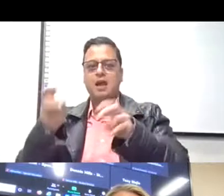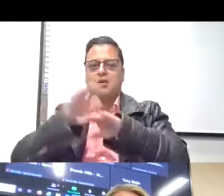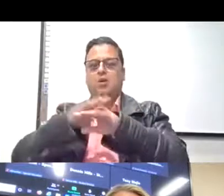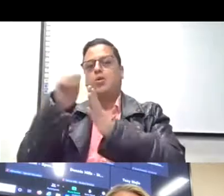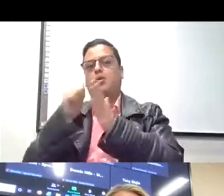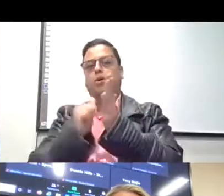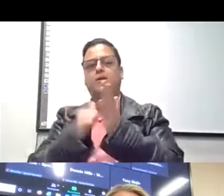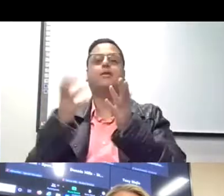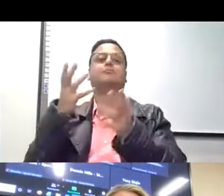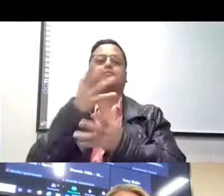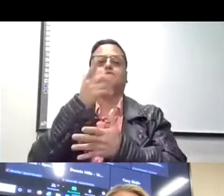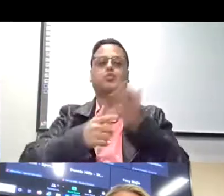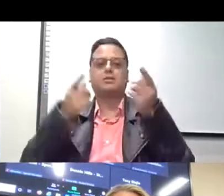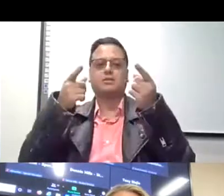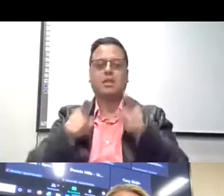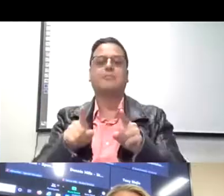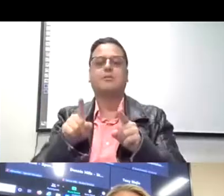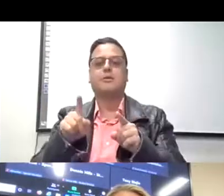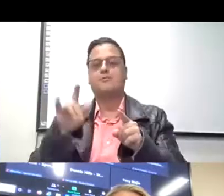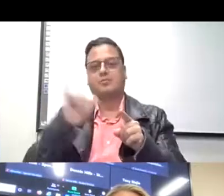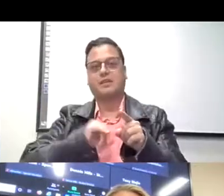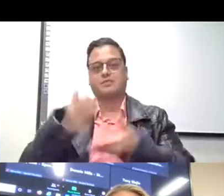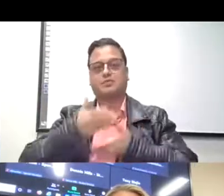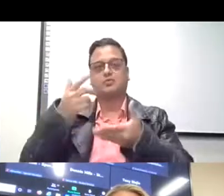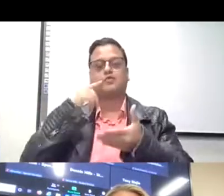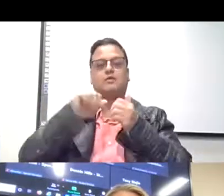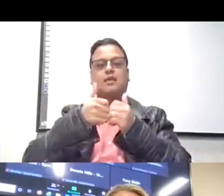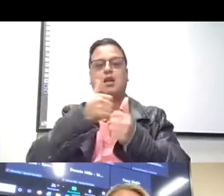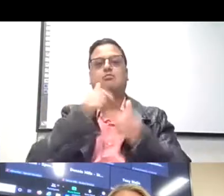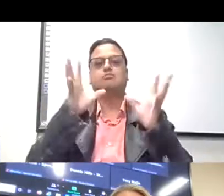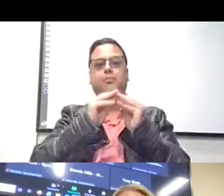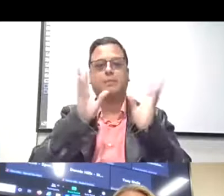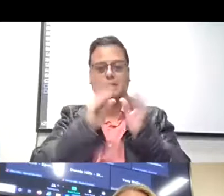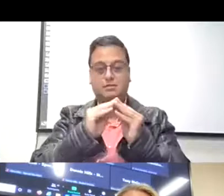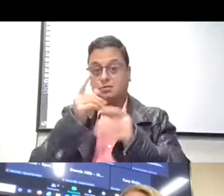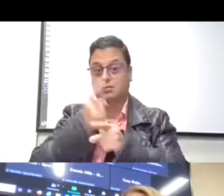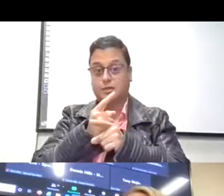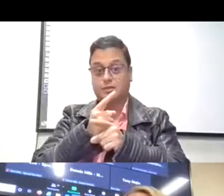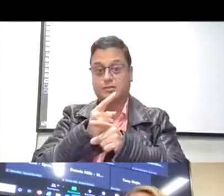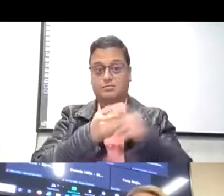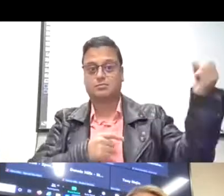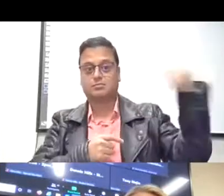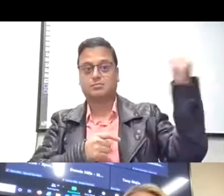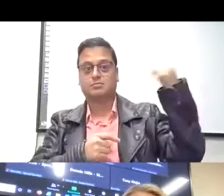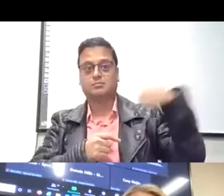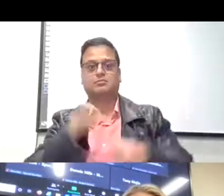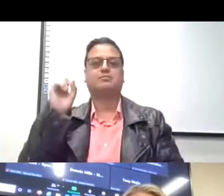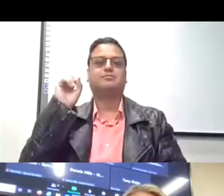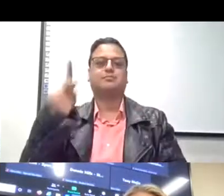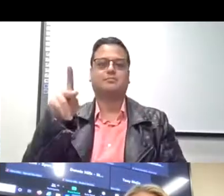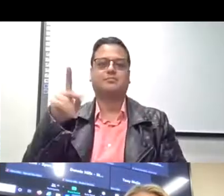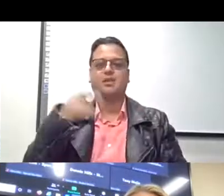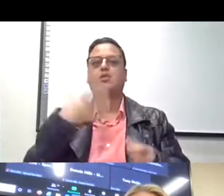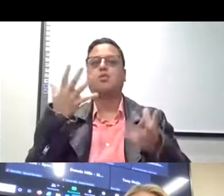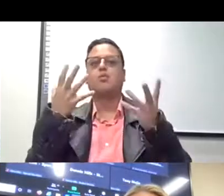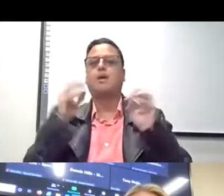isn't reflective of what has happened. It's a proposal for how we will do meetings moving forward, correct? That's I correct. just wanted to clarify